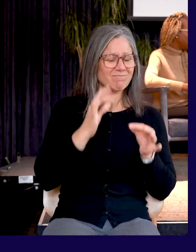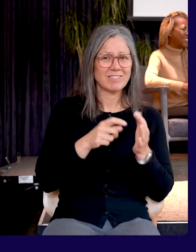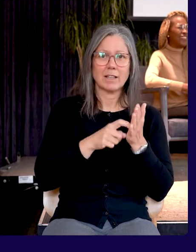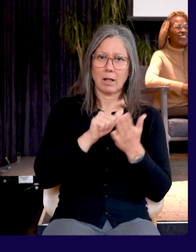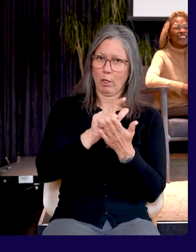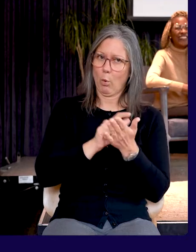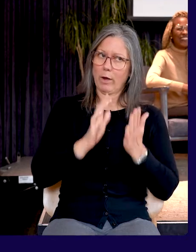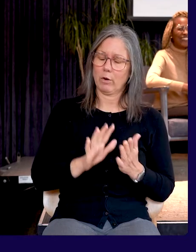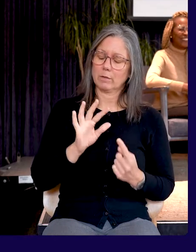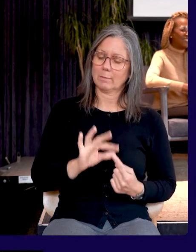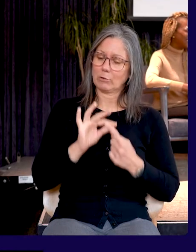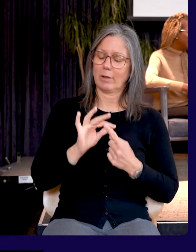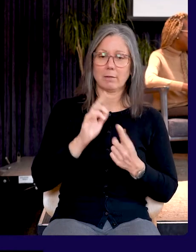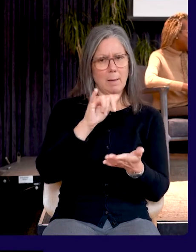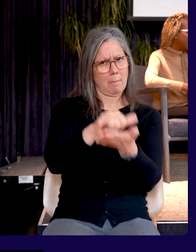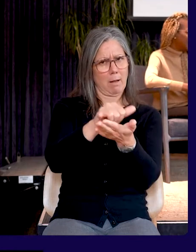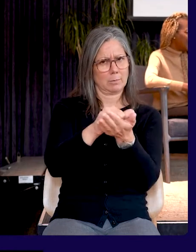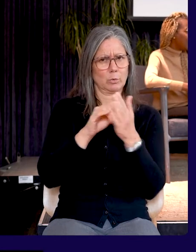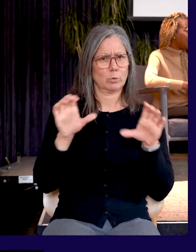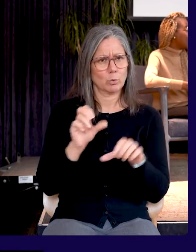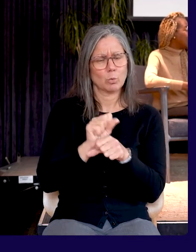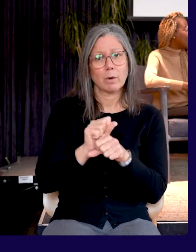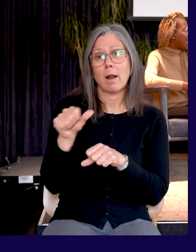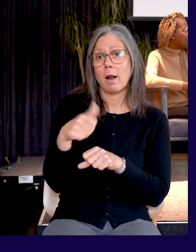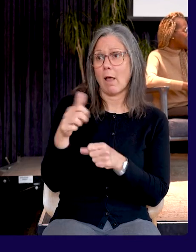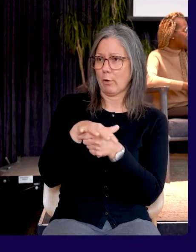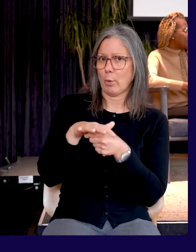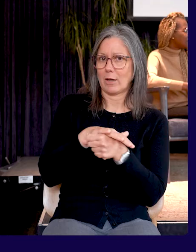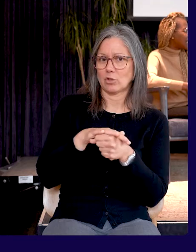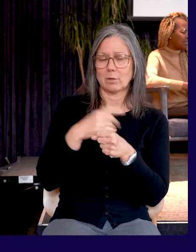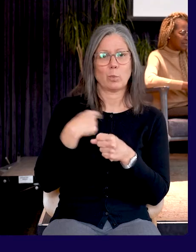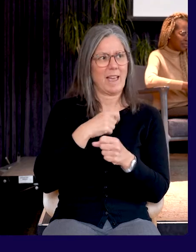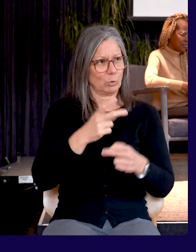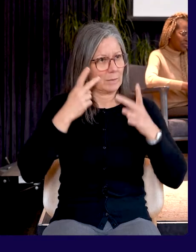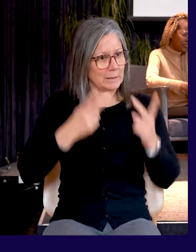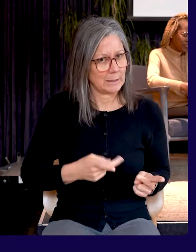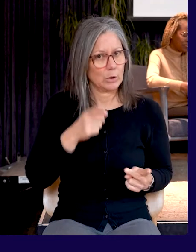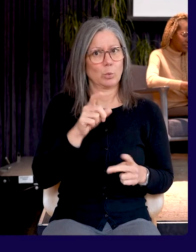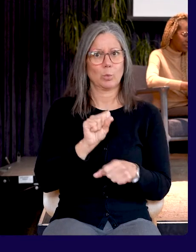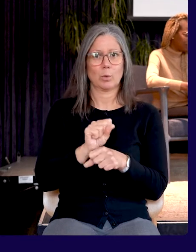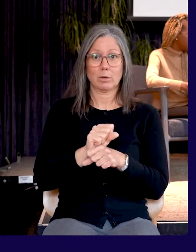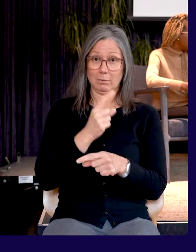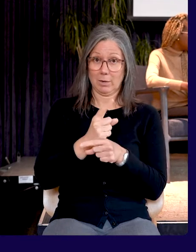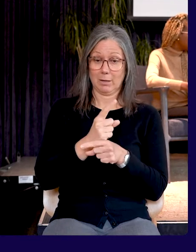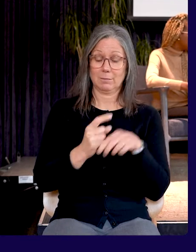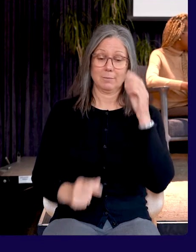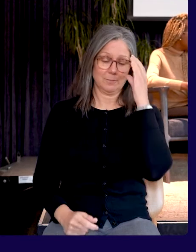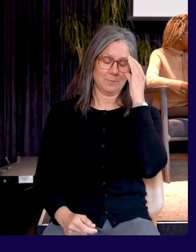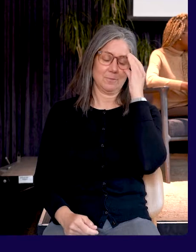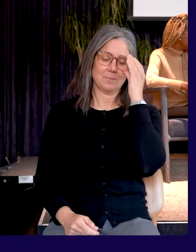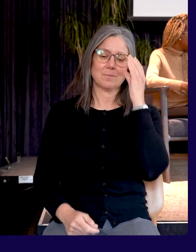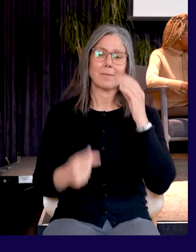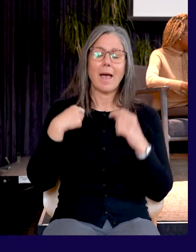finally, to our members in the room, we are so glad that you're here. We're so grateful for your support of our events and our journalism and our mission.